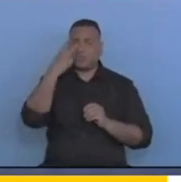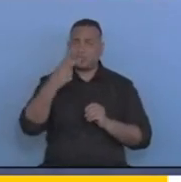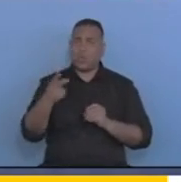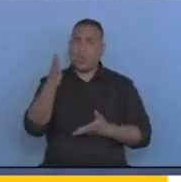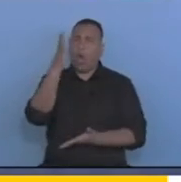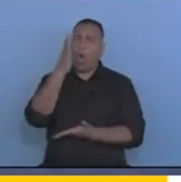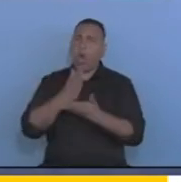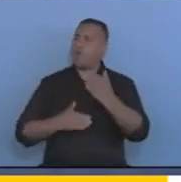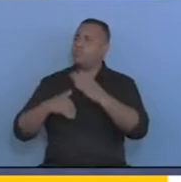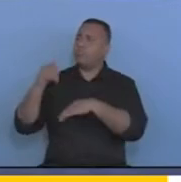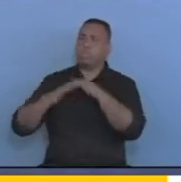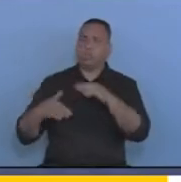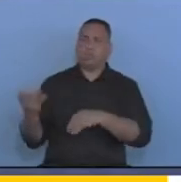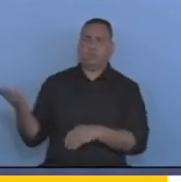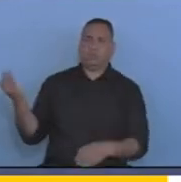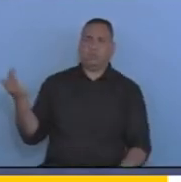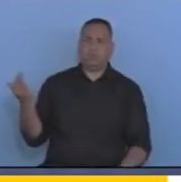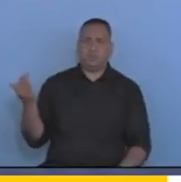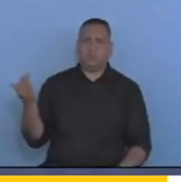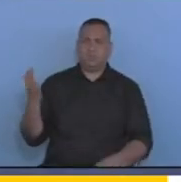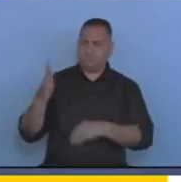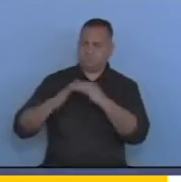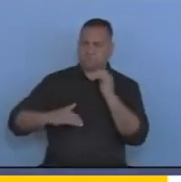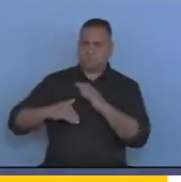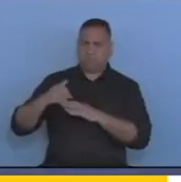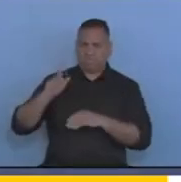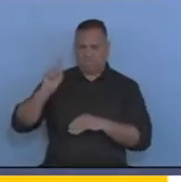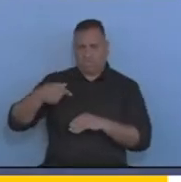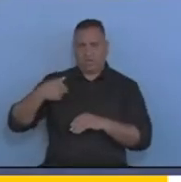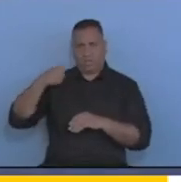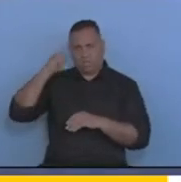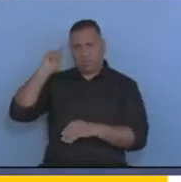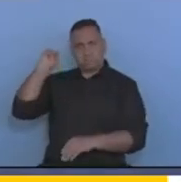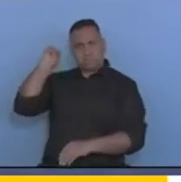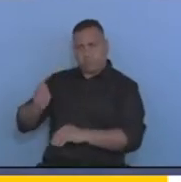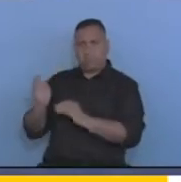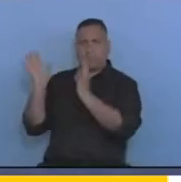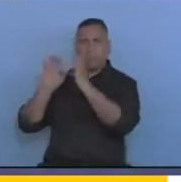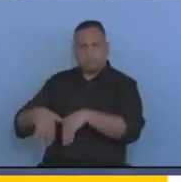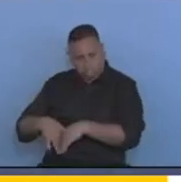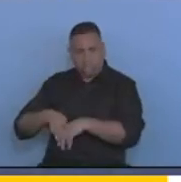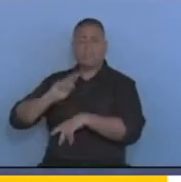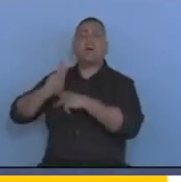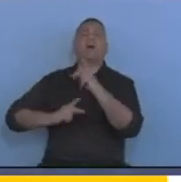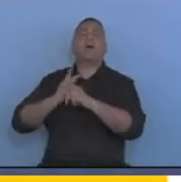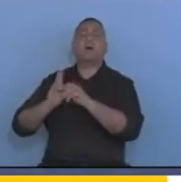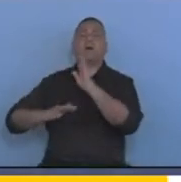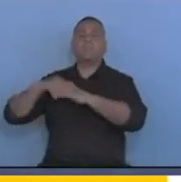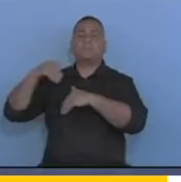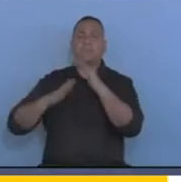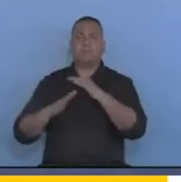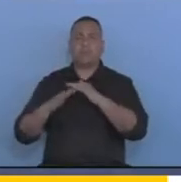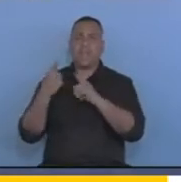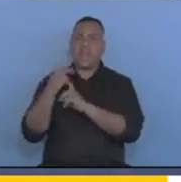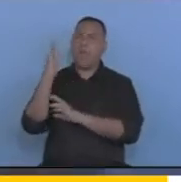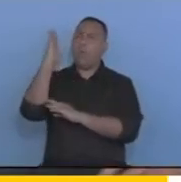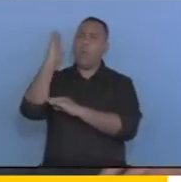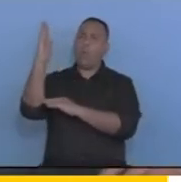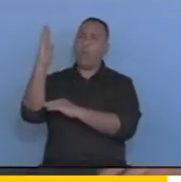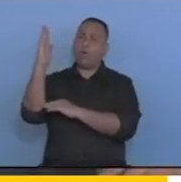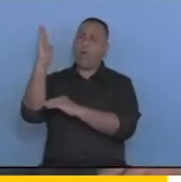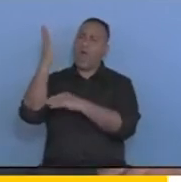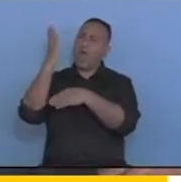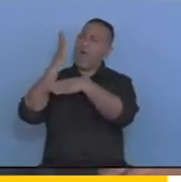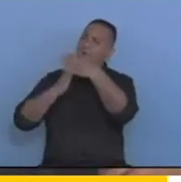knock them down and you start again. I saw all these half walls. I just wanted to find out, I believe there is